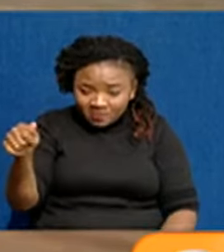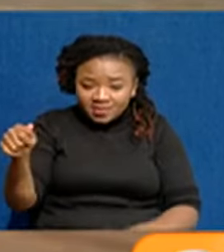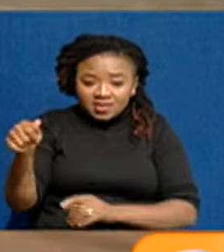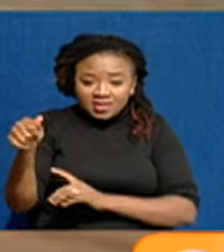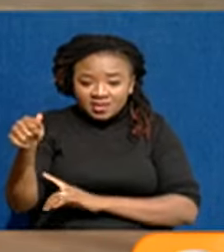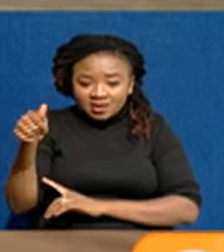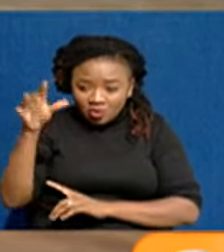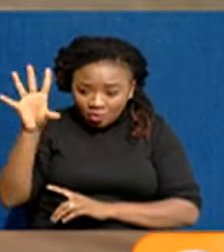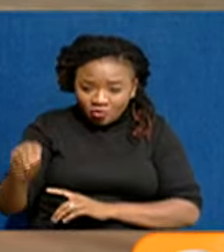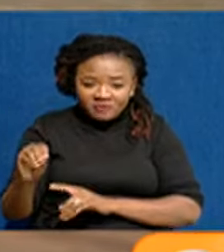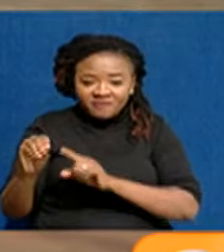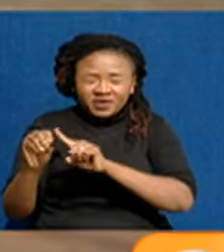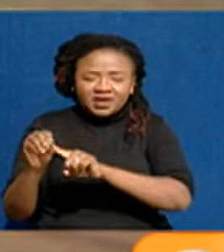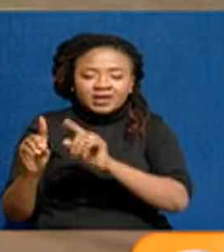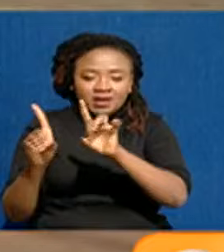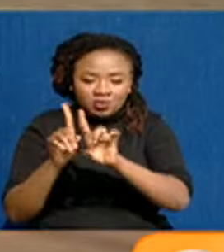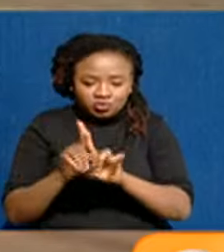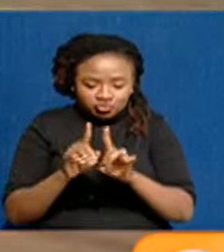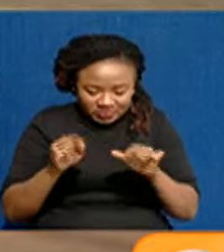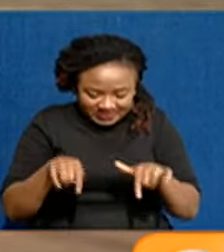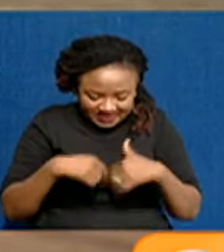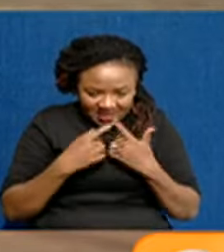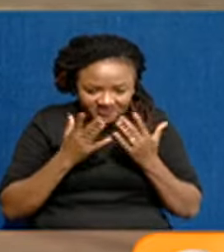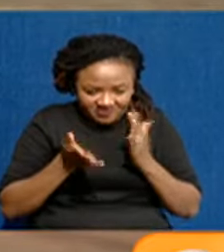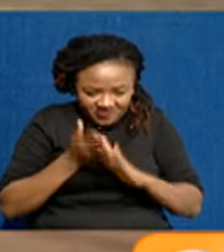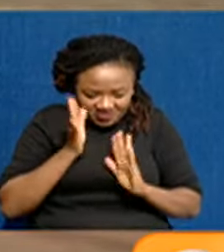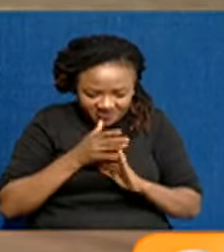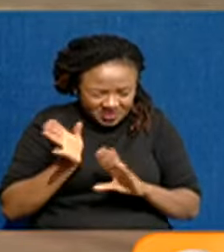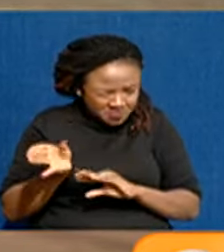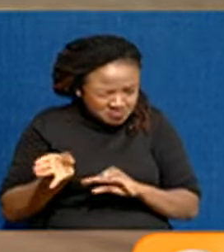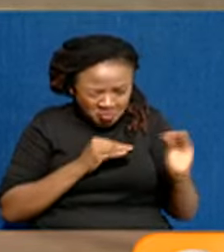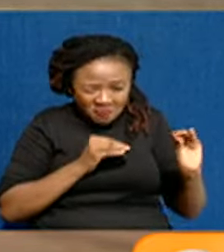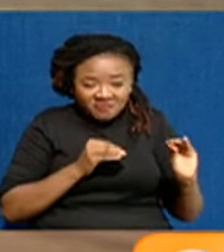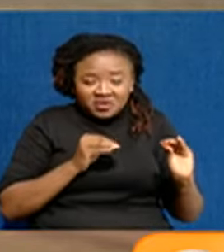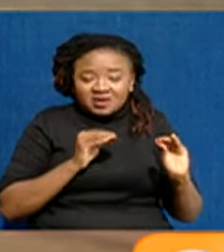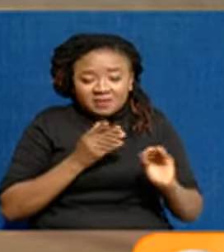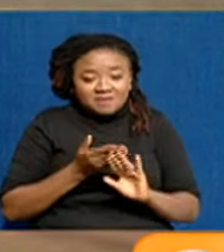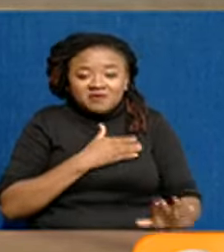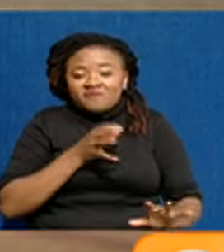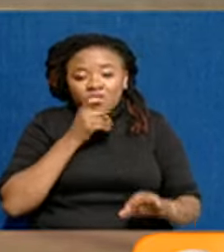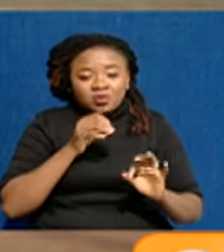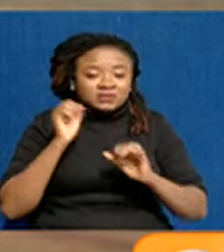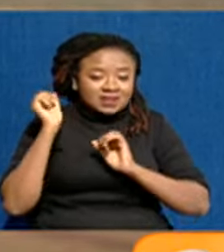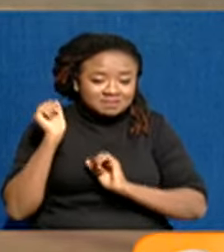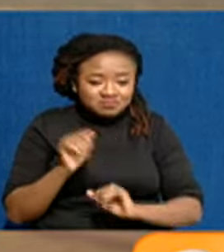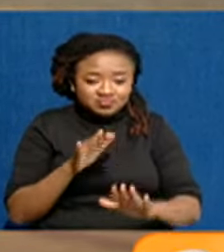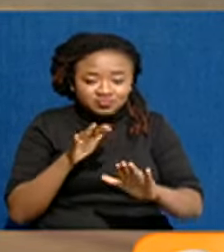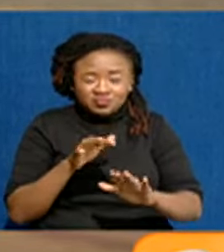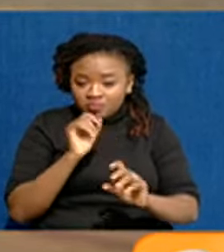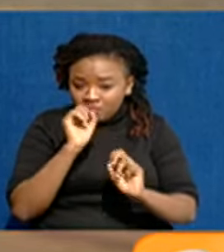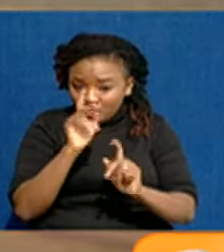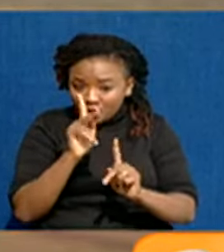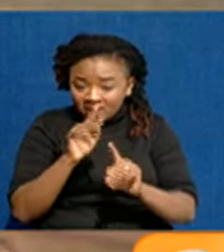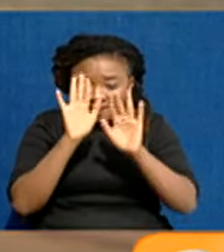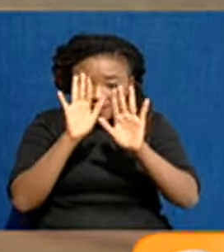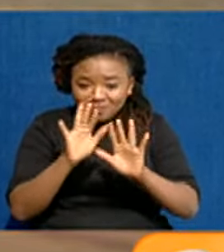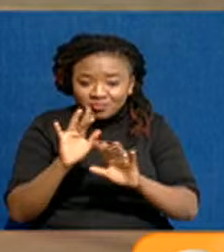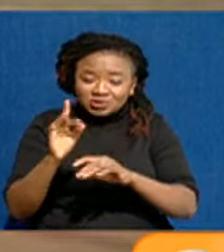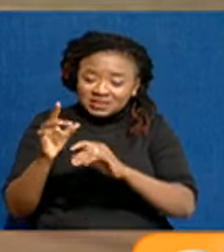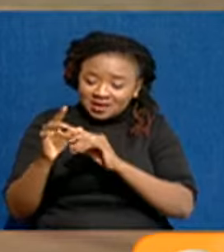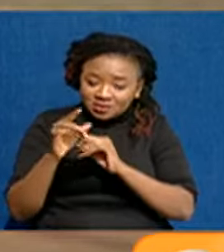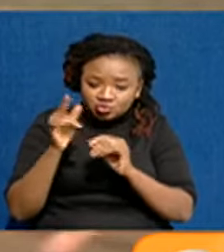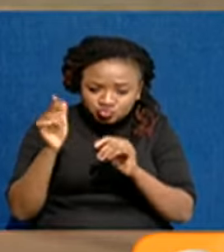we're encouraging people is to self-evacuate. These are some of the things you can do. By the way, it's important to listen keenly and to follow the